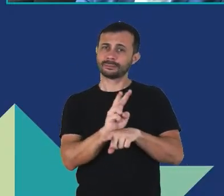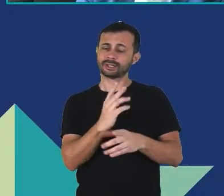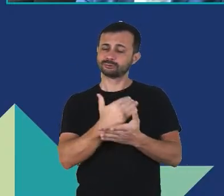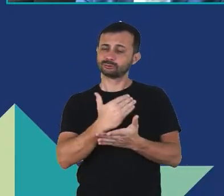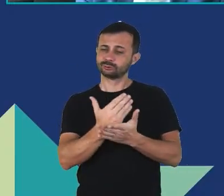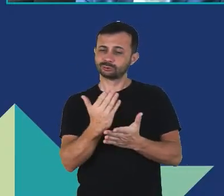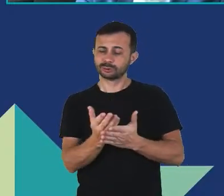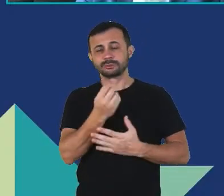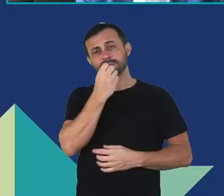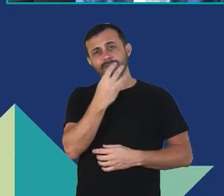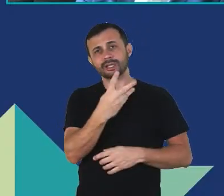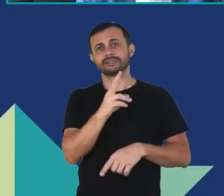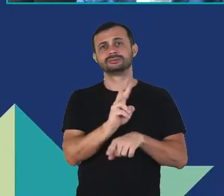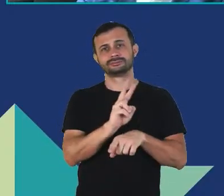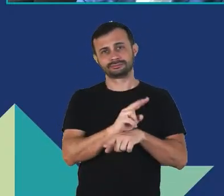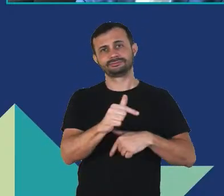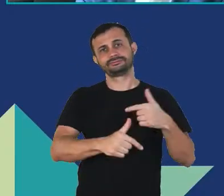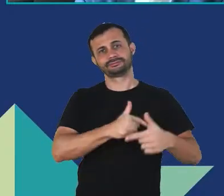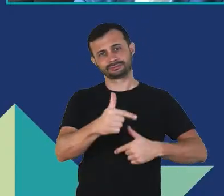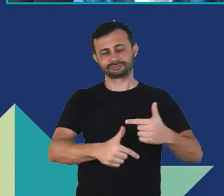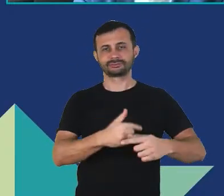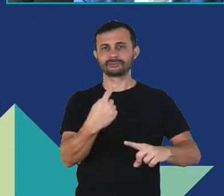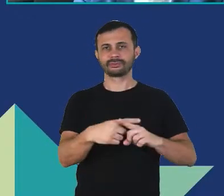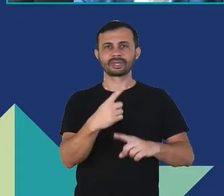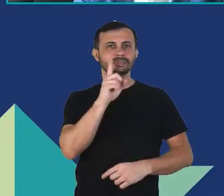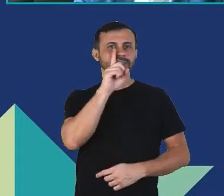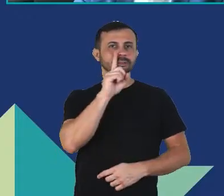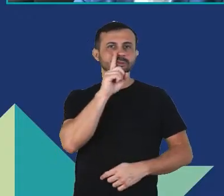because risk is never zero, actually.